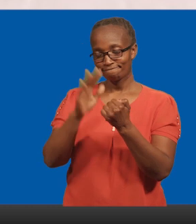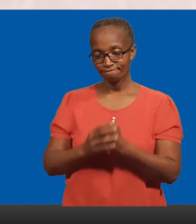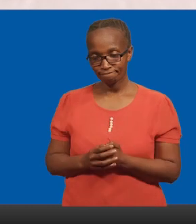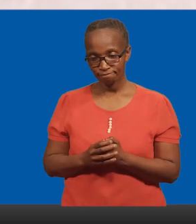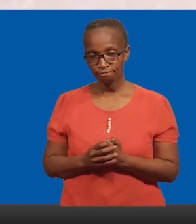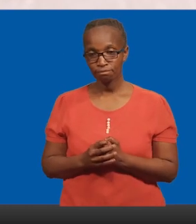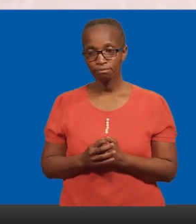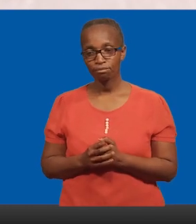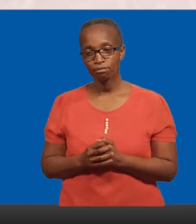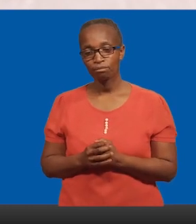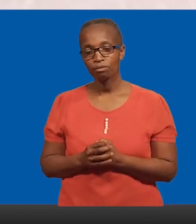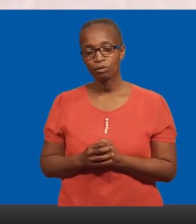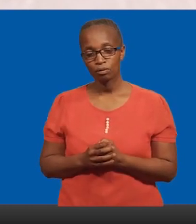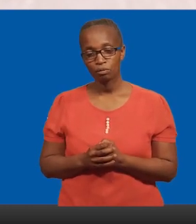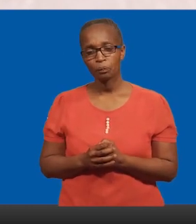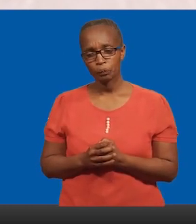9,935.